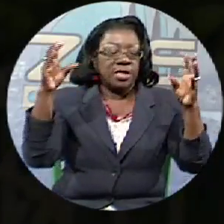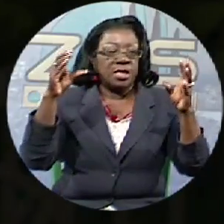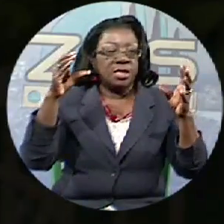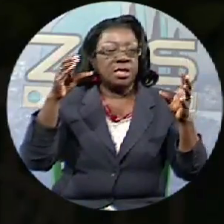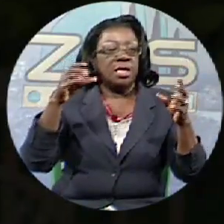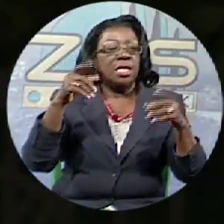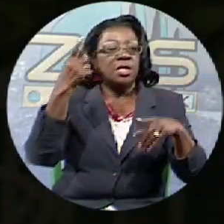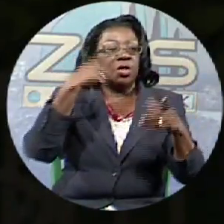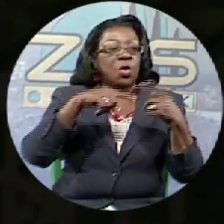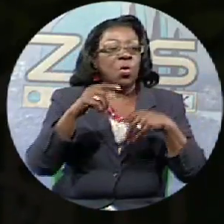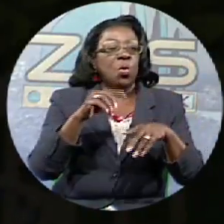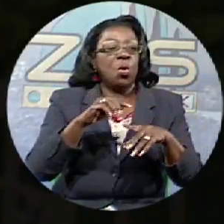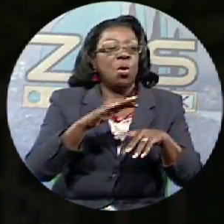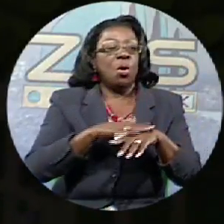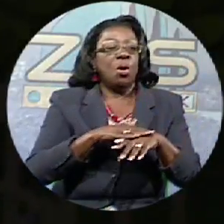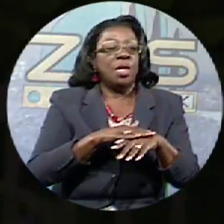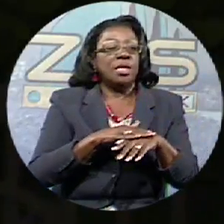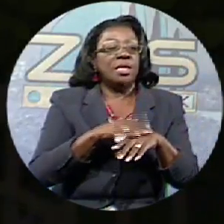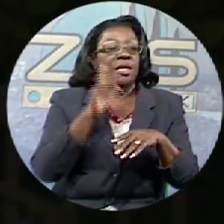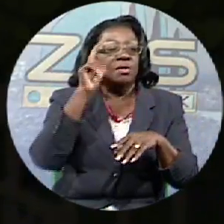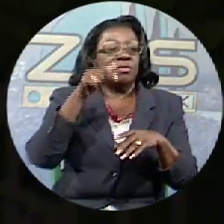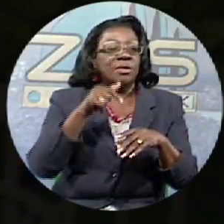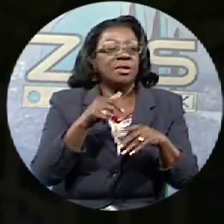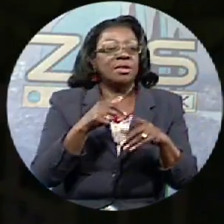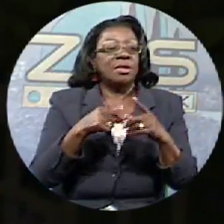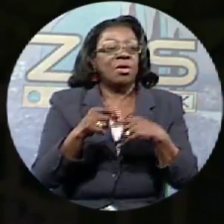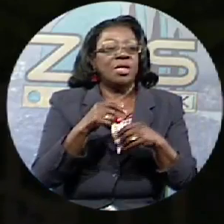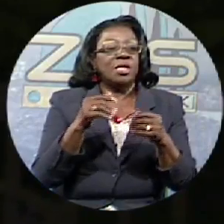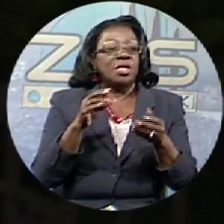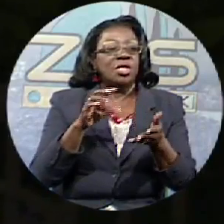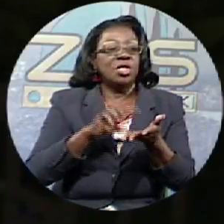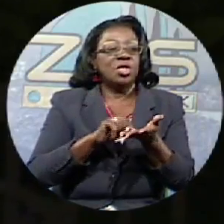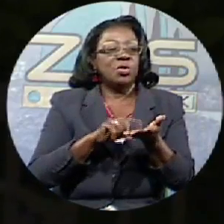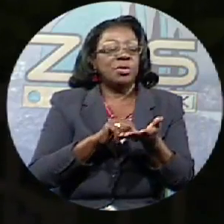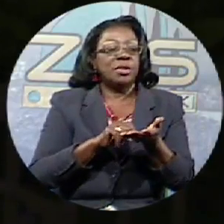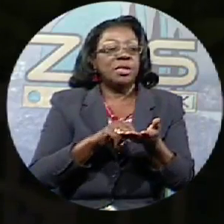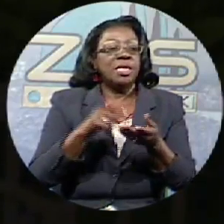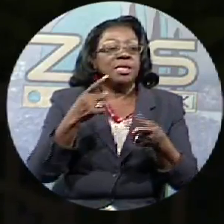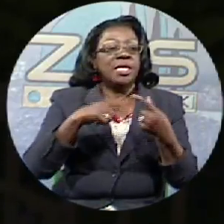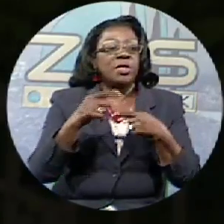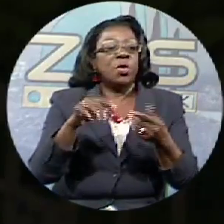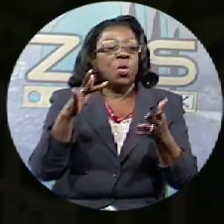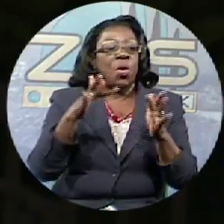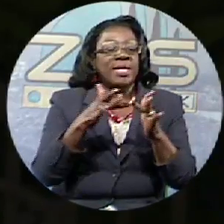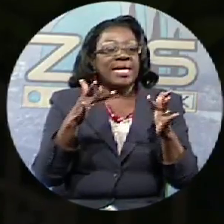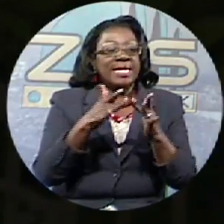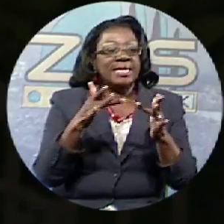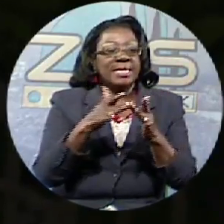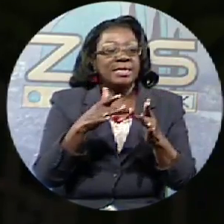look out for the promo code. It's coming up later on in the newscast. Then you'll go to